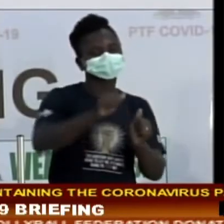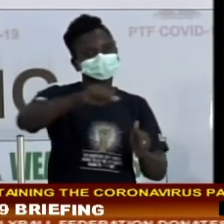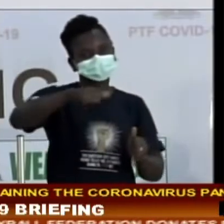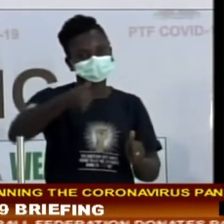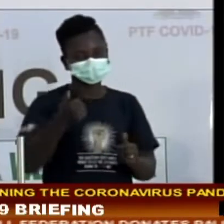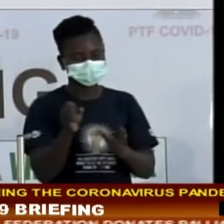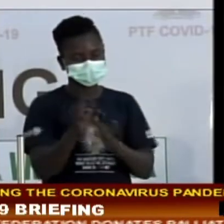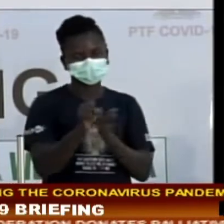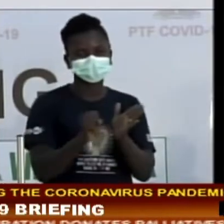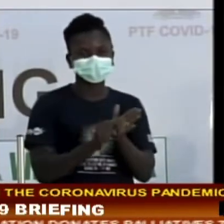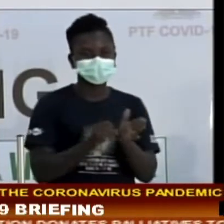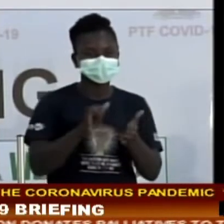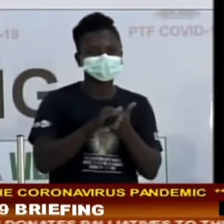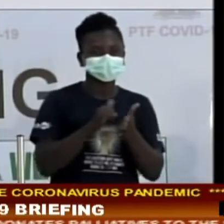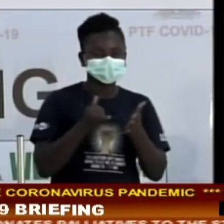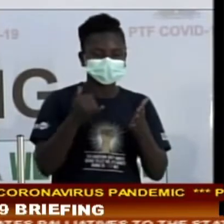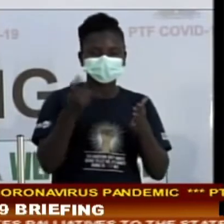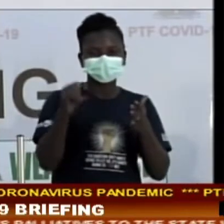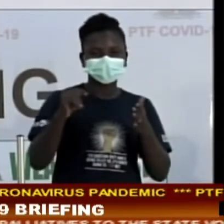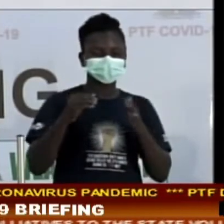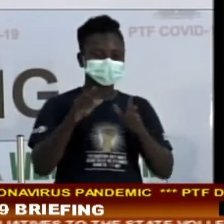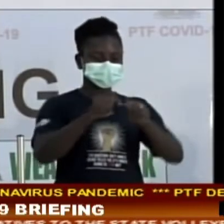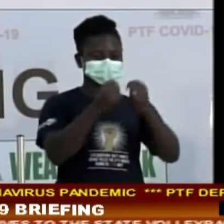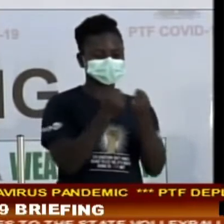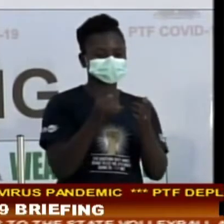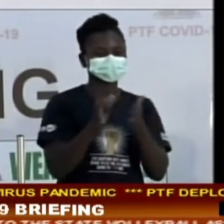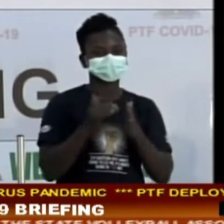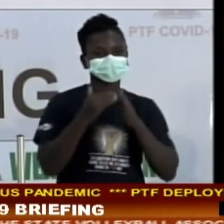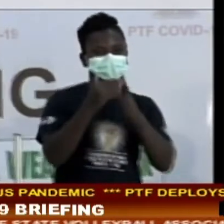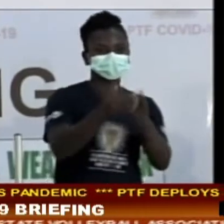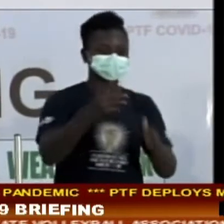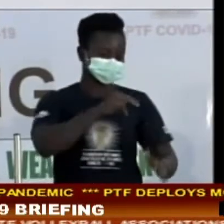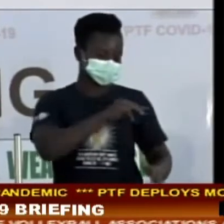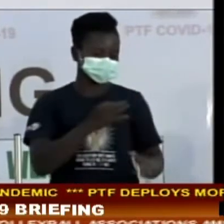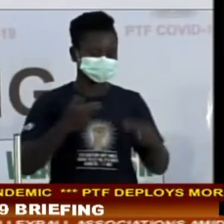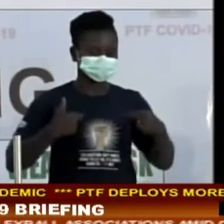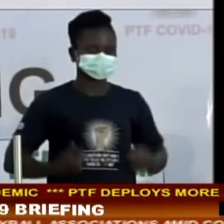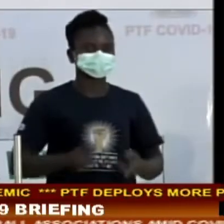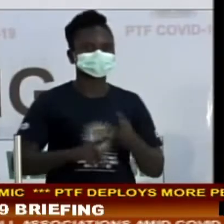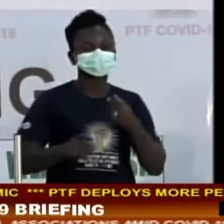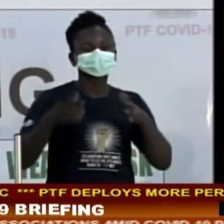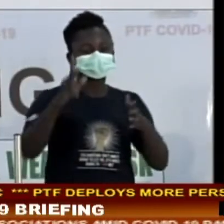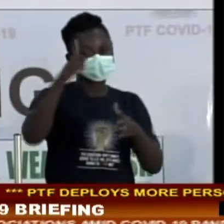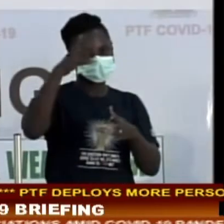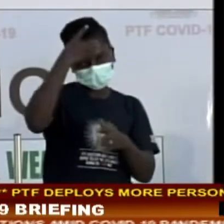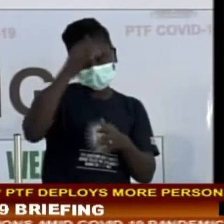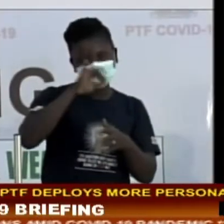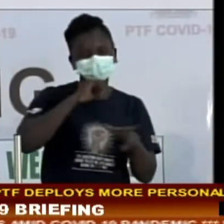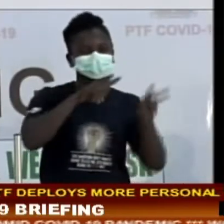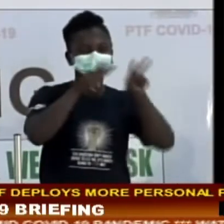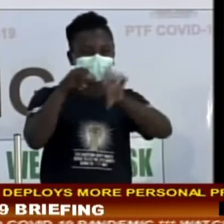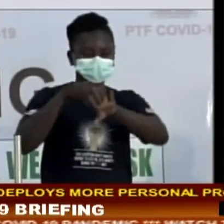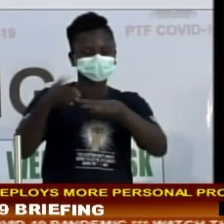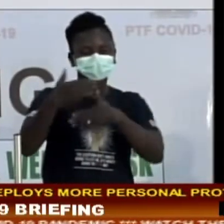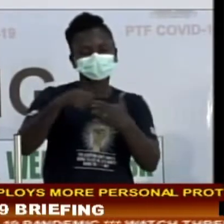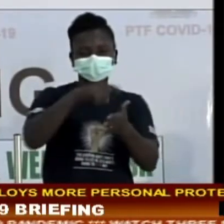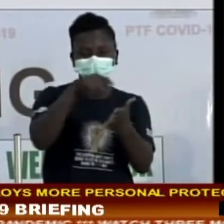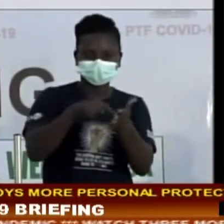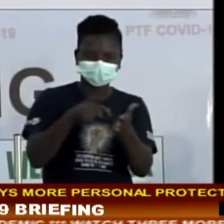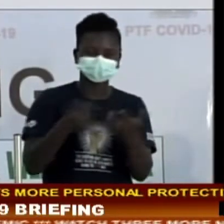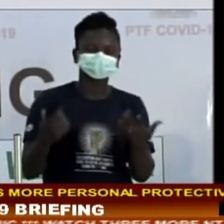Health to Cano is looking at all of these uh creating a protocol and a